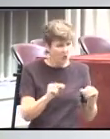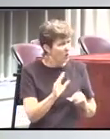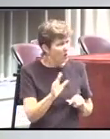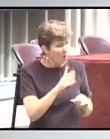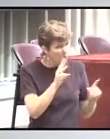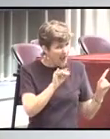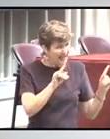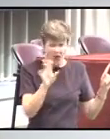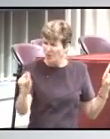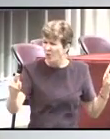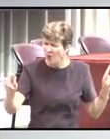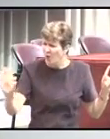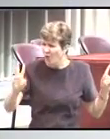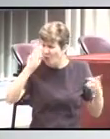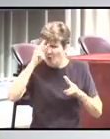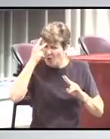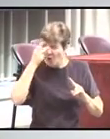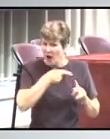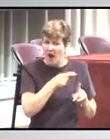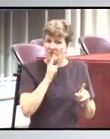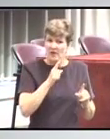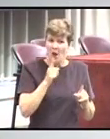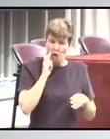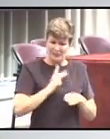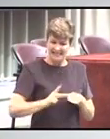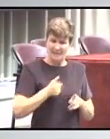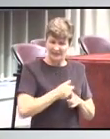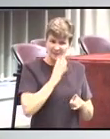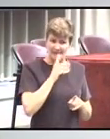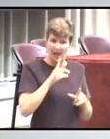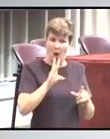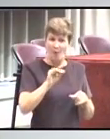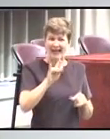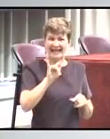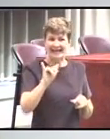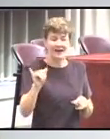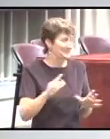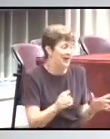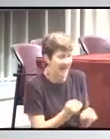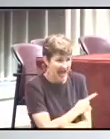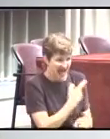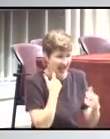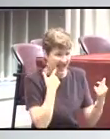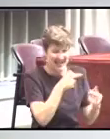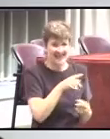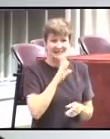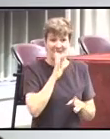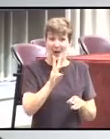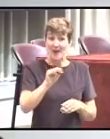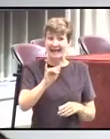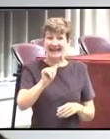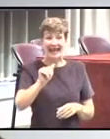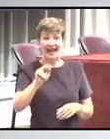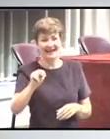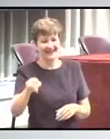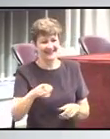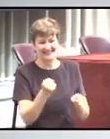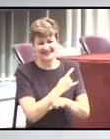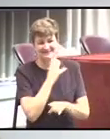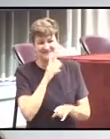the Waikiki? Oh, no. It's just the receptionist speaks Waikiki. Speaks Waikikian. No,